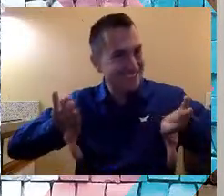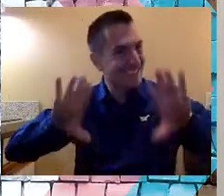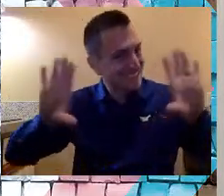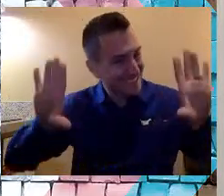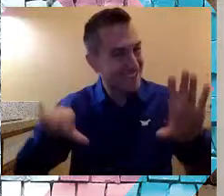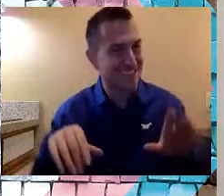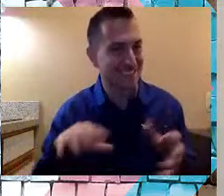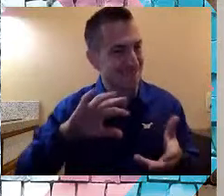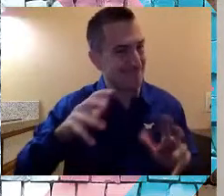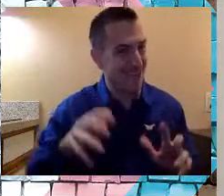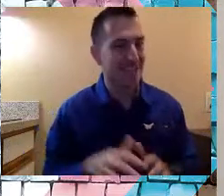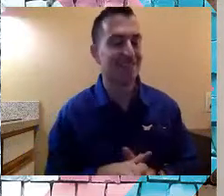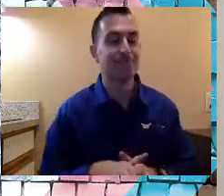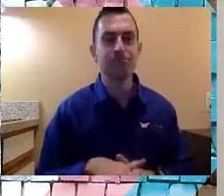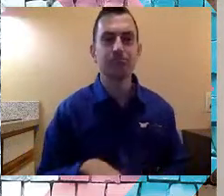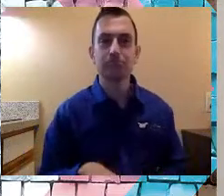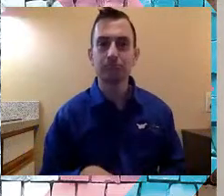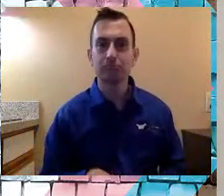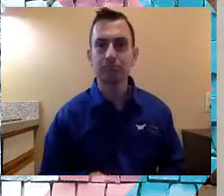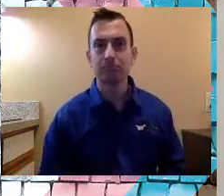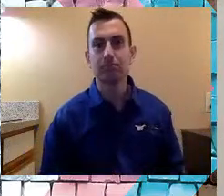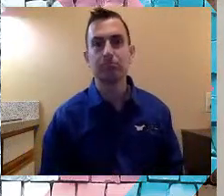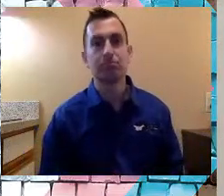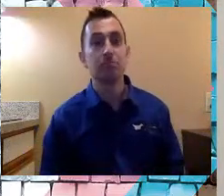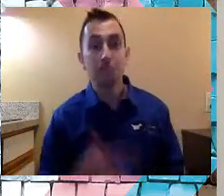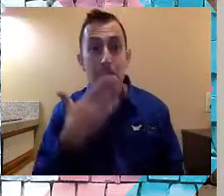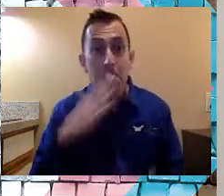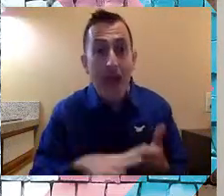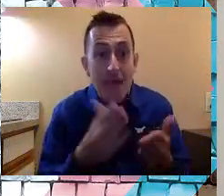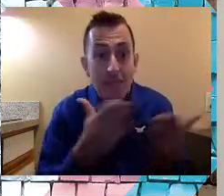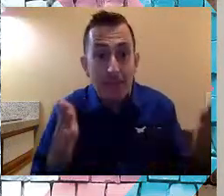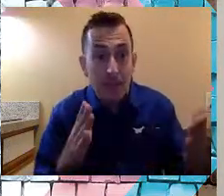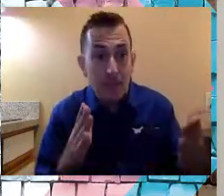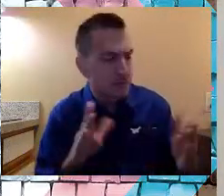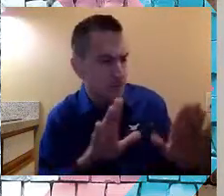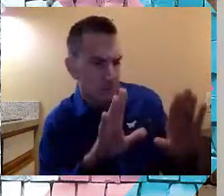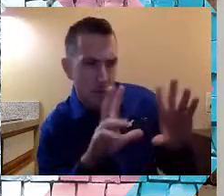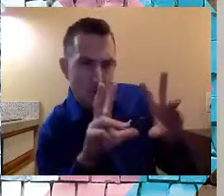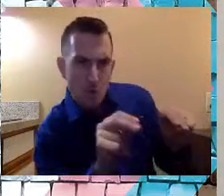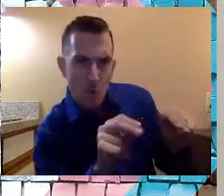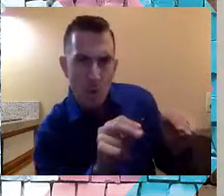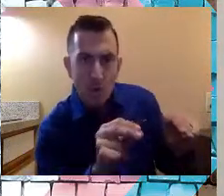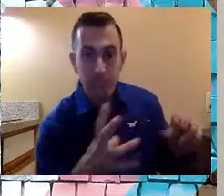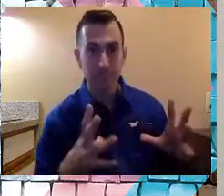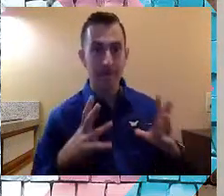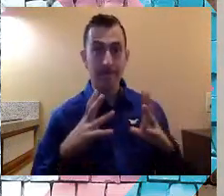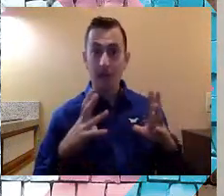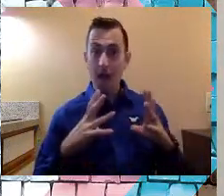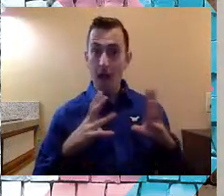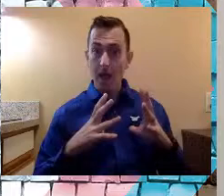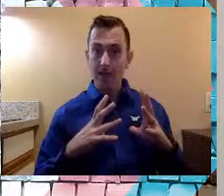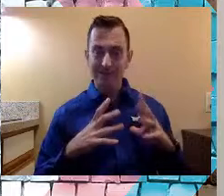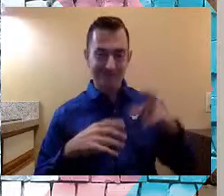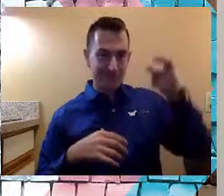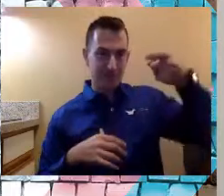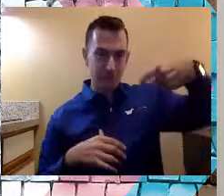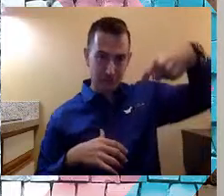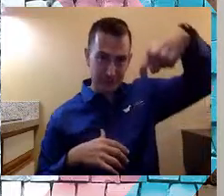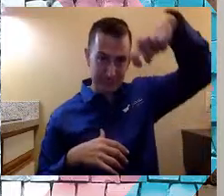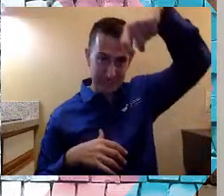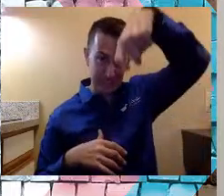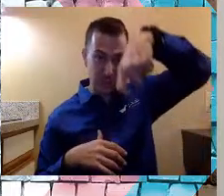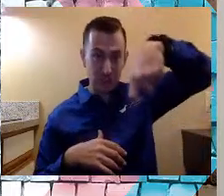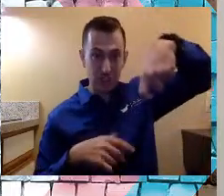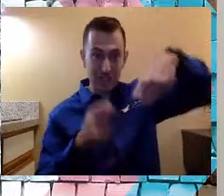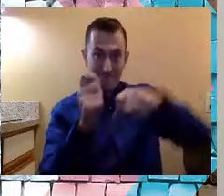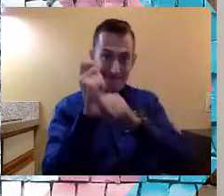It's okay to say no to bad things. Uh-oh, there's a hook in the water, and these